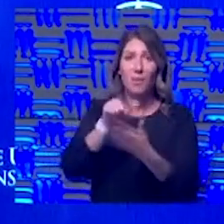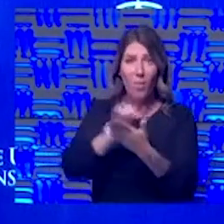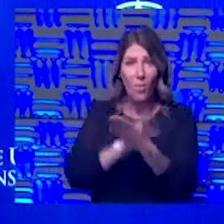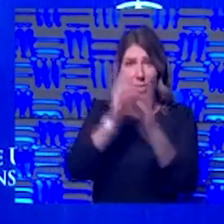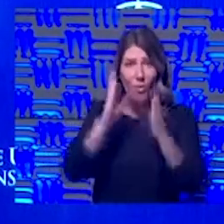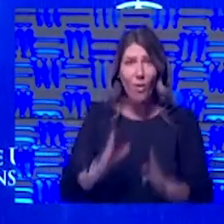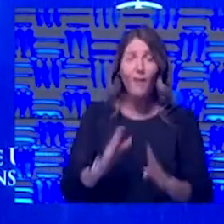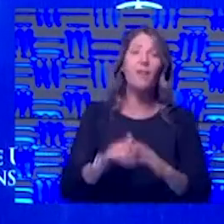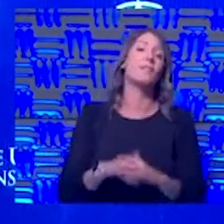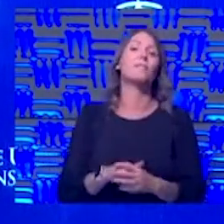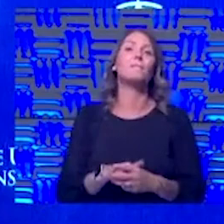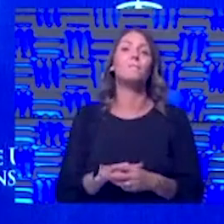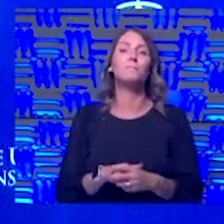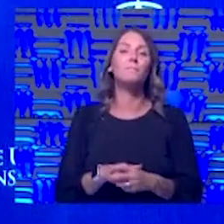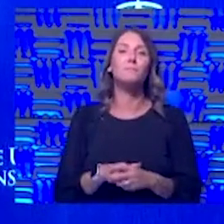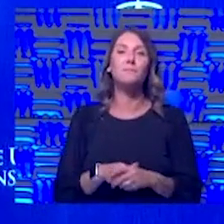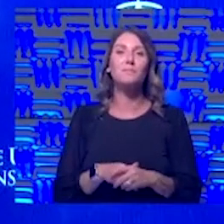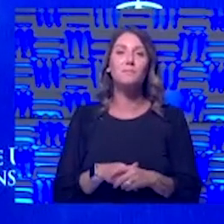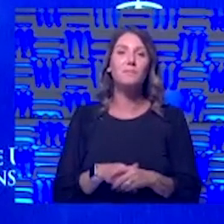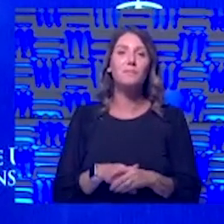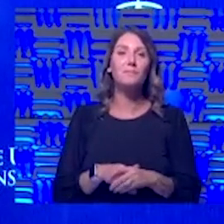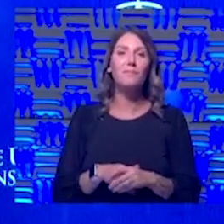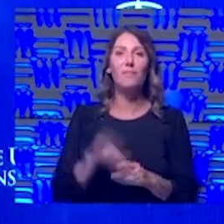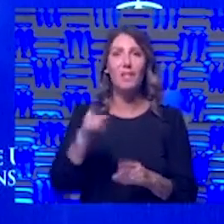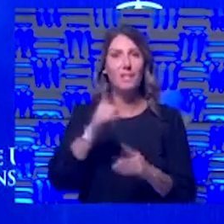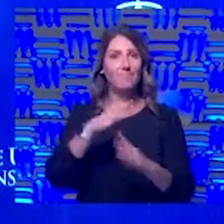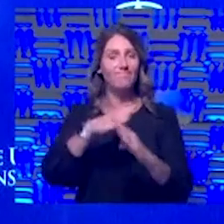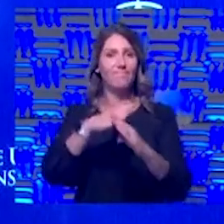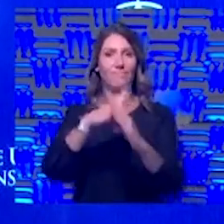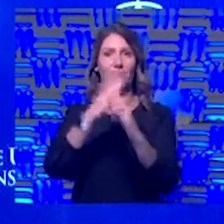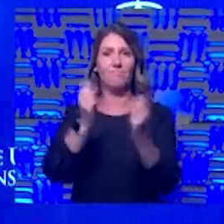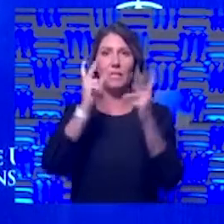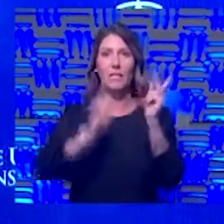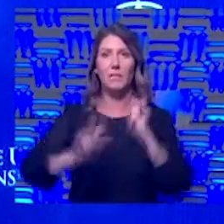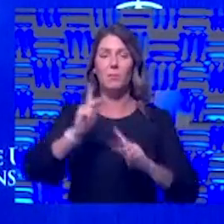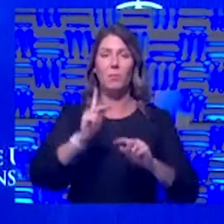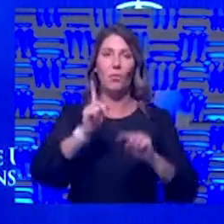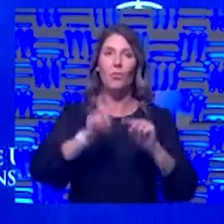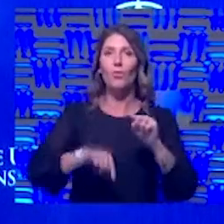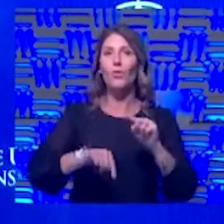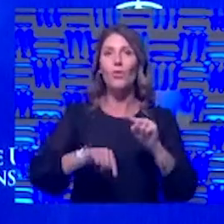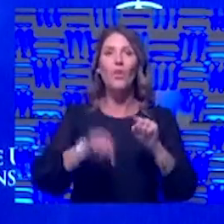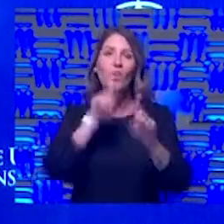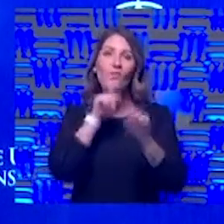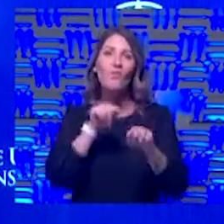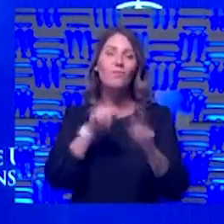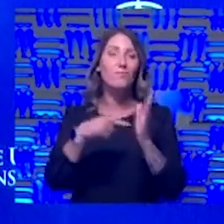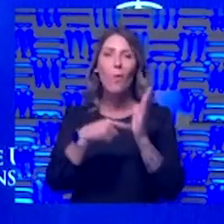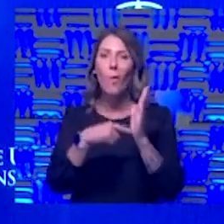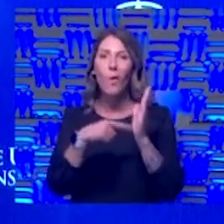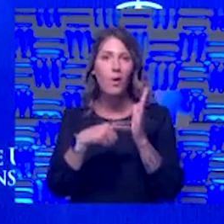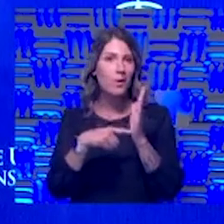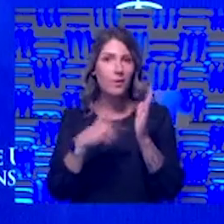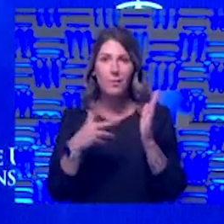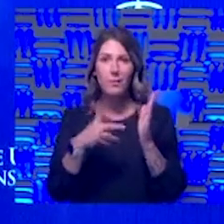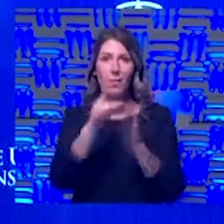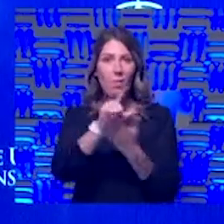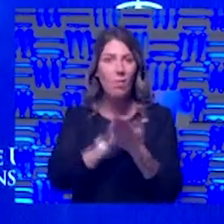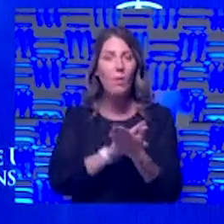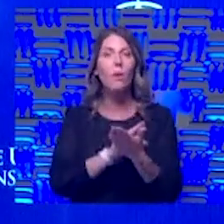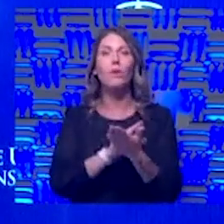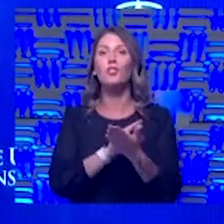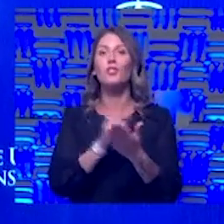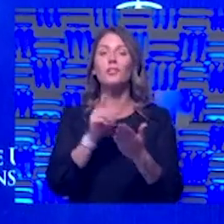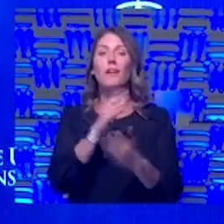and ended up defending a lot of people who couldn't afford lawyers, and trying